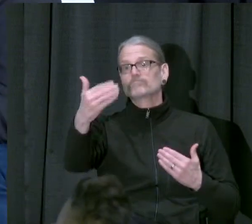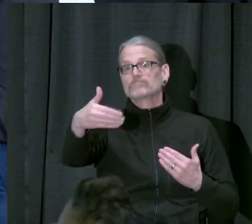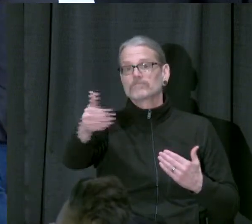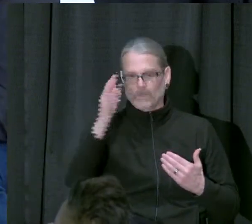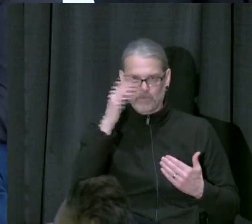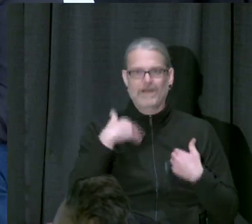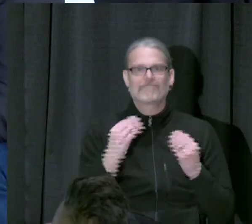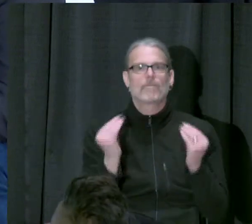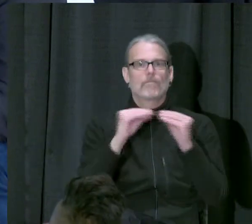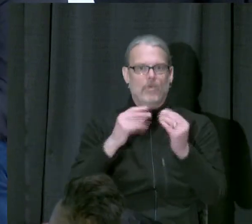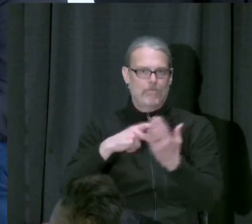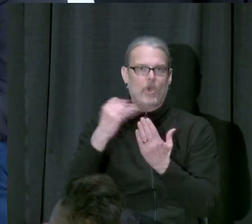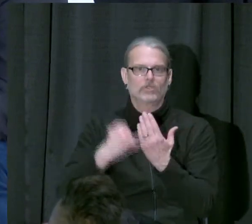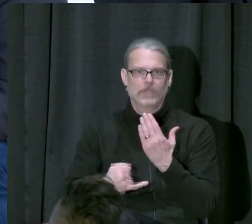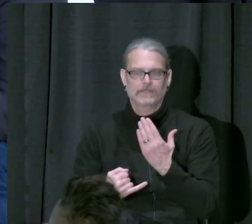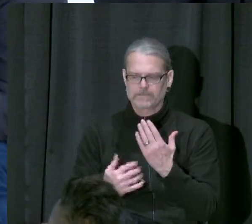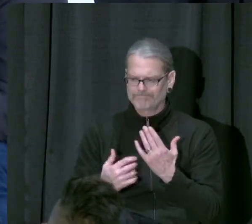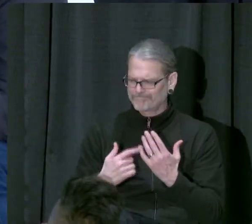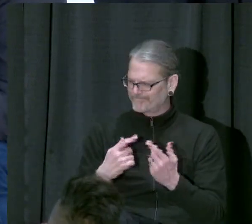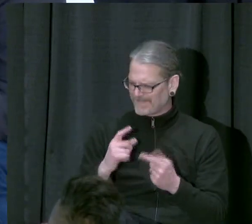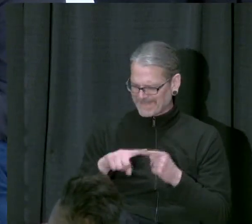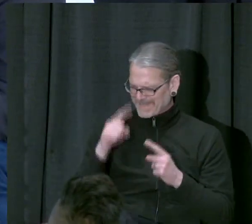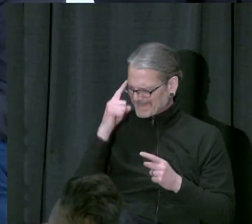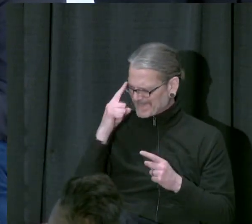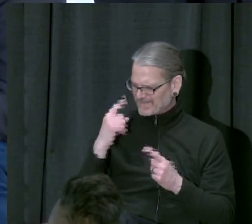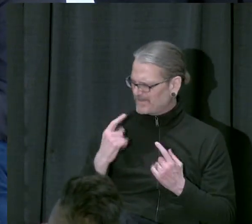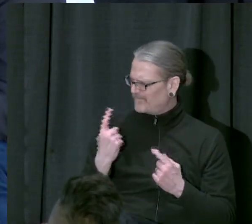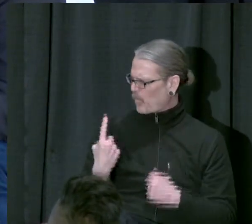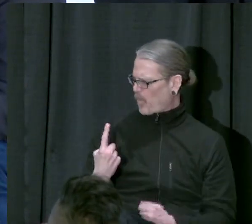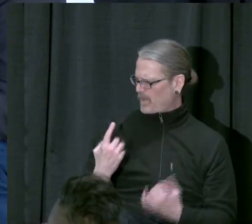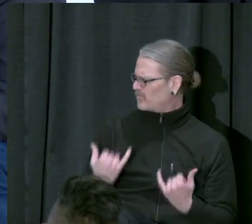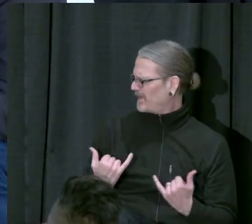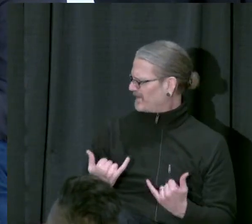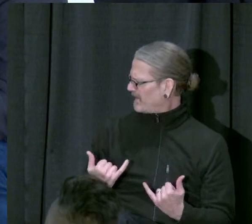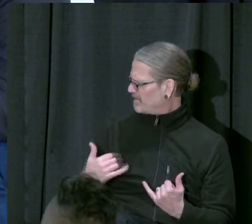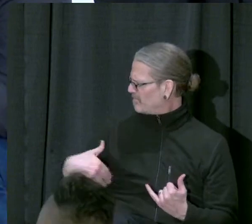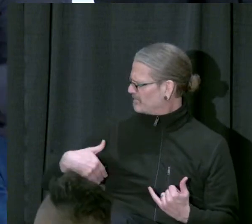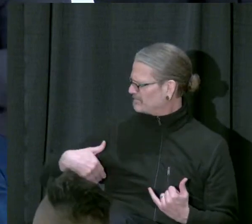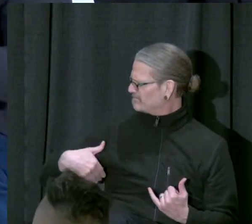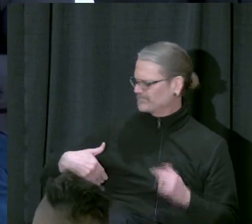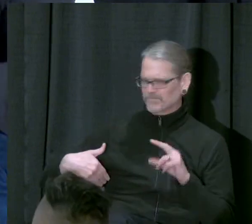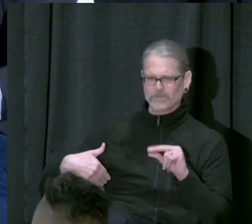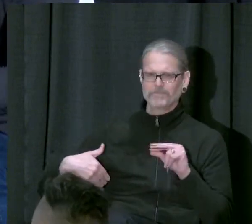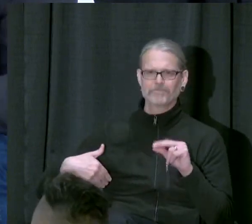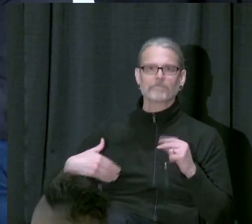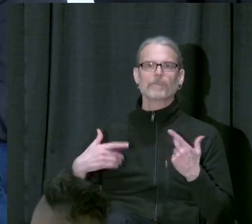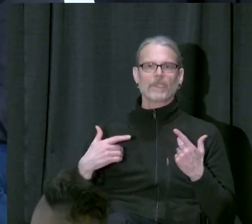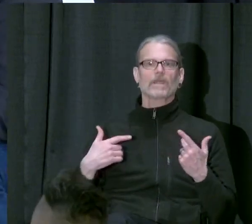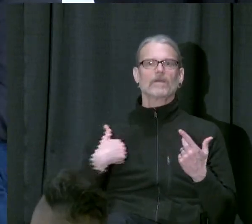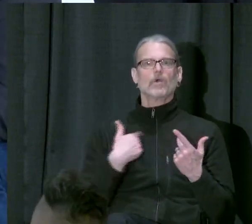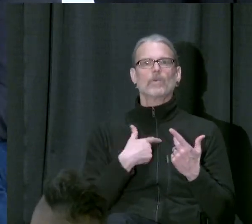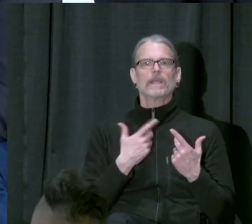type. I can't think of anything specific that we've done like that. We've built off of